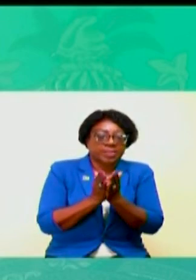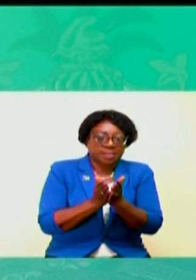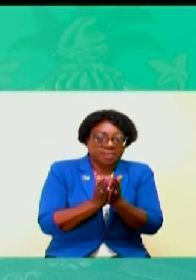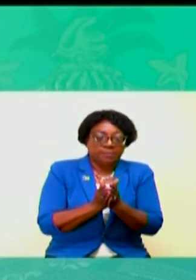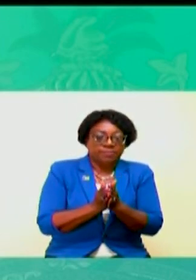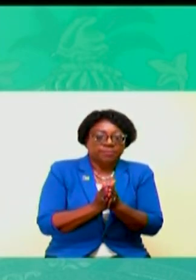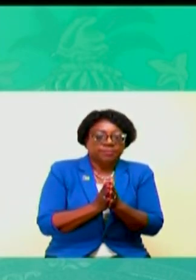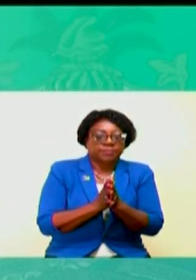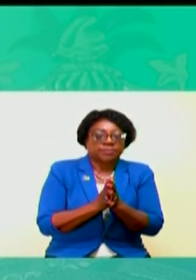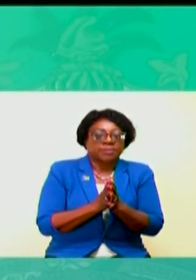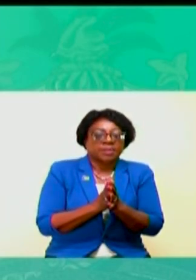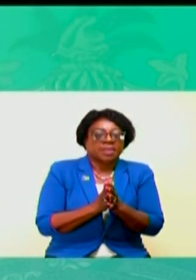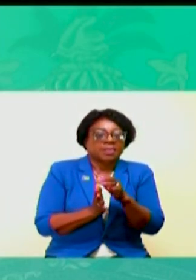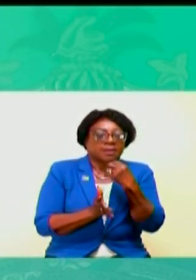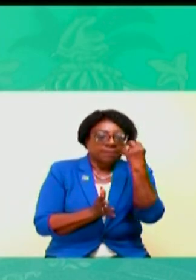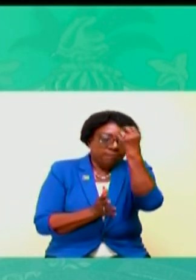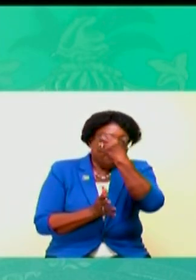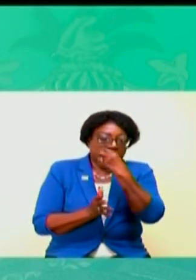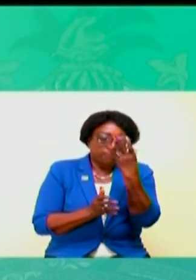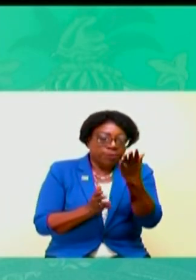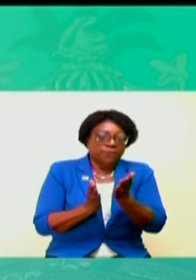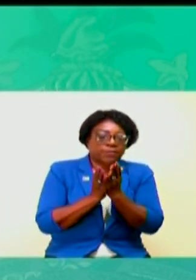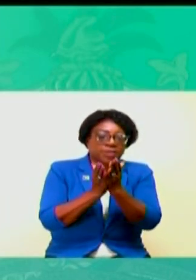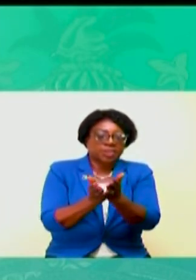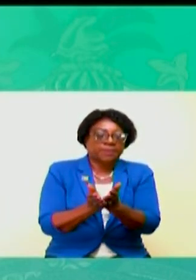Name him after. Isn't she a beauty?